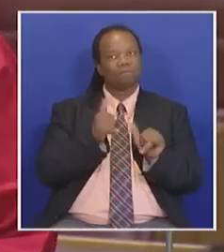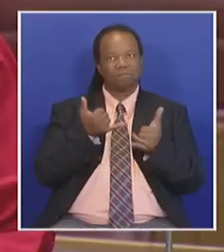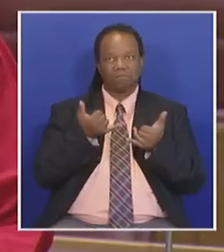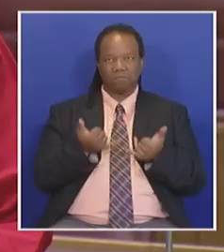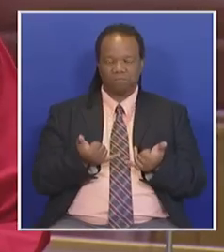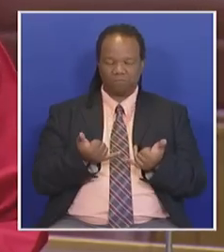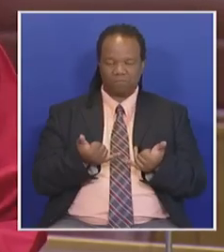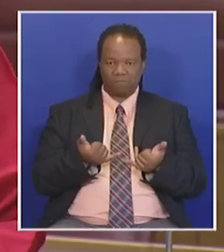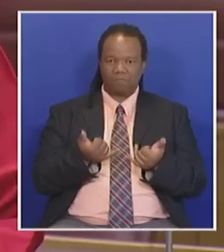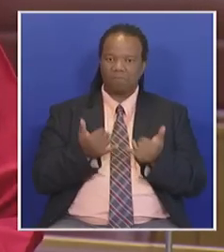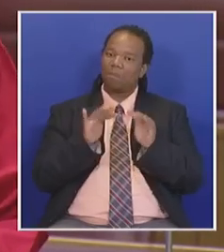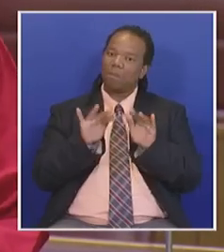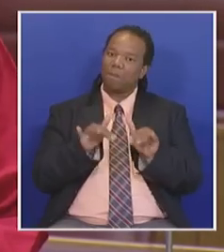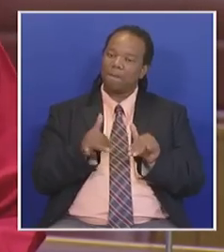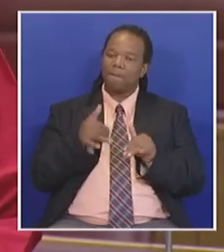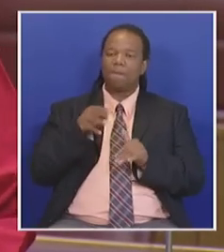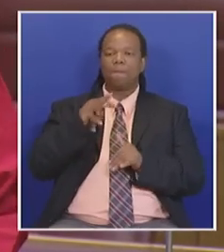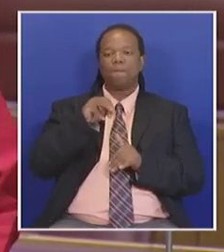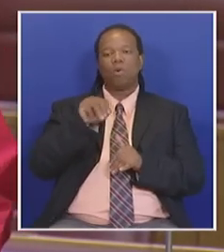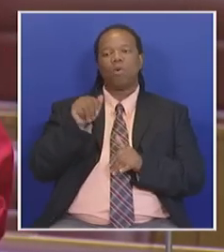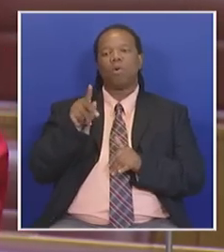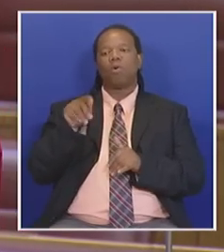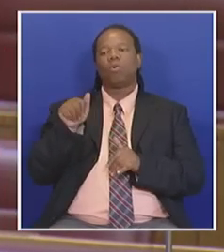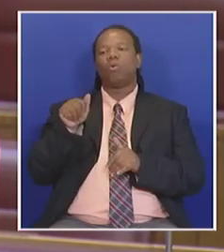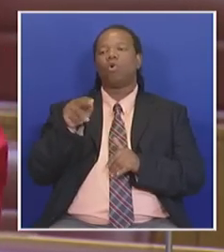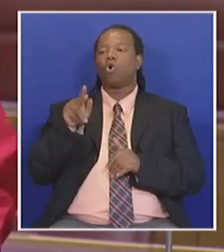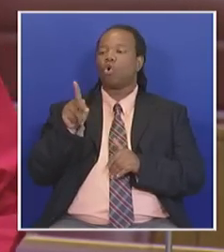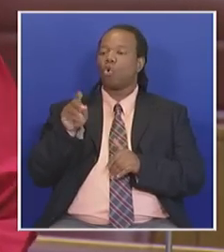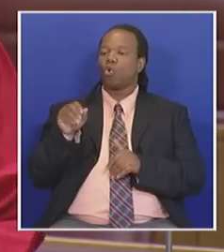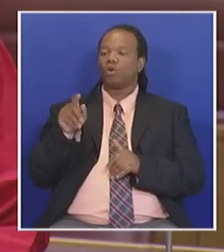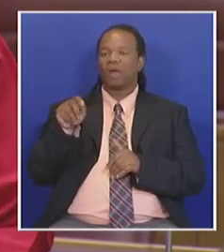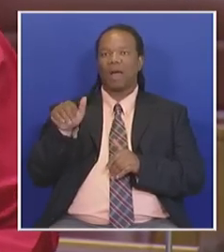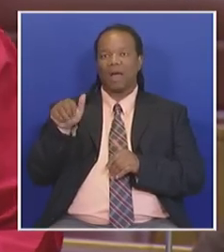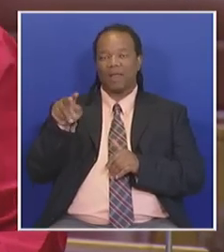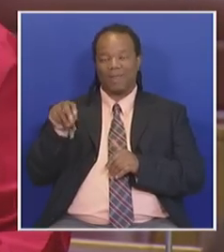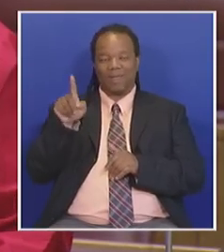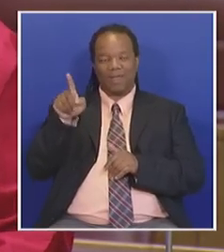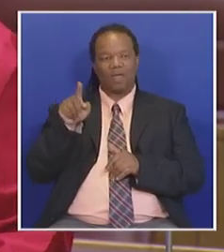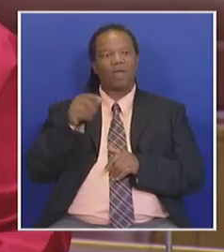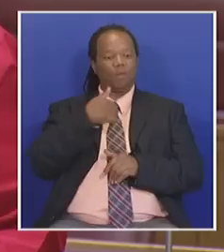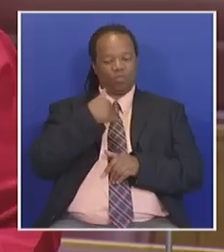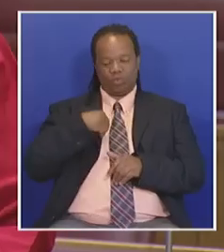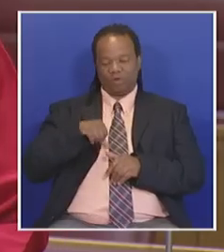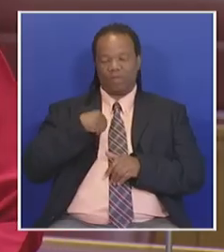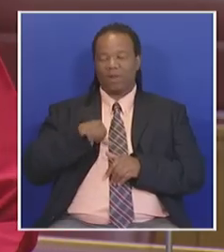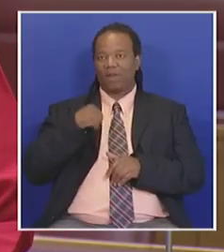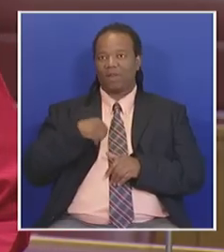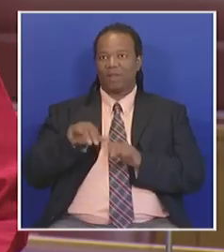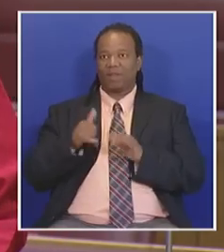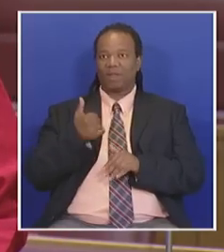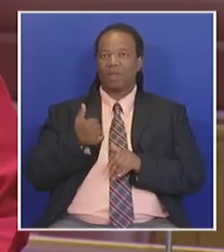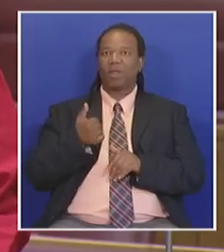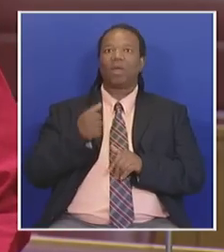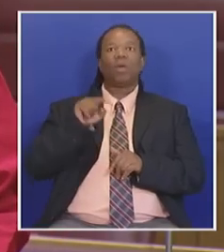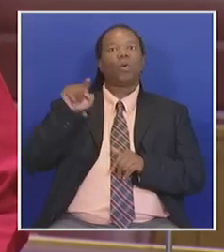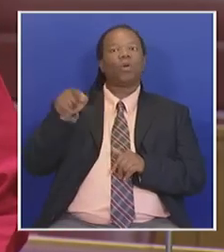know that Moses Kotane local municipality is a rural municipality with 31 wards, 107 villages, and